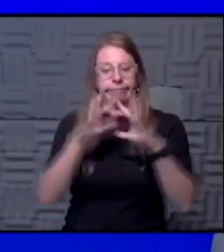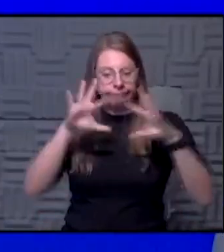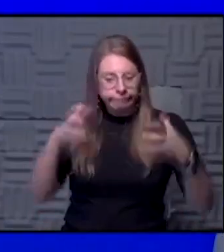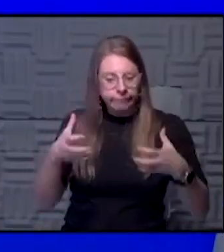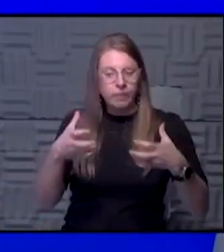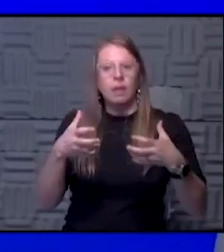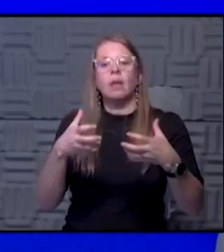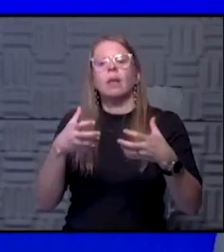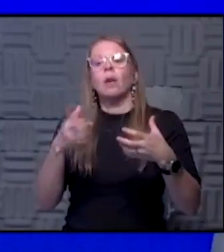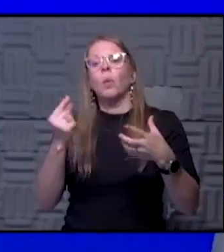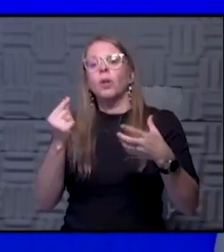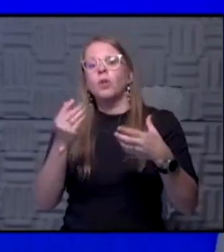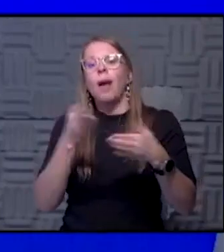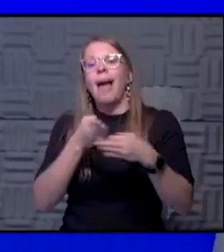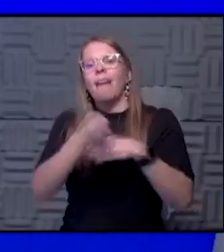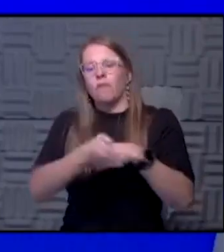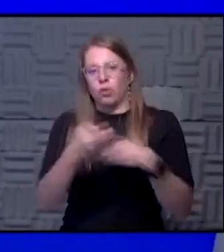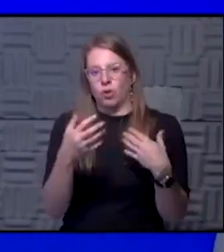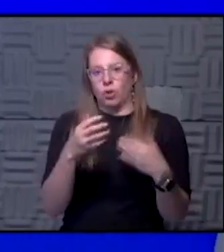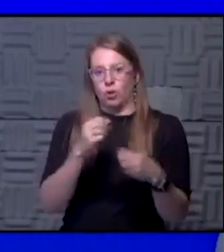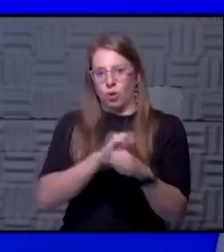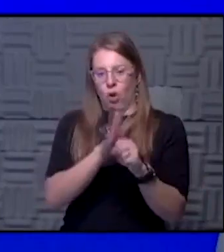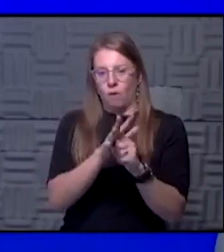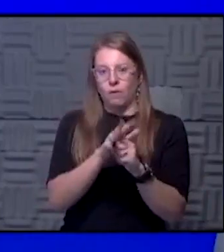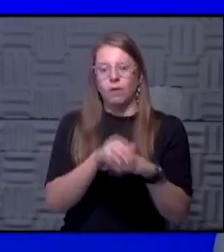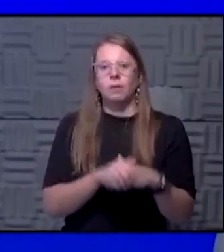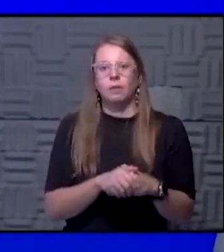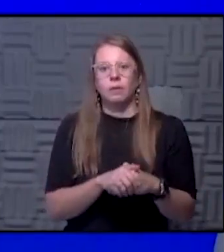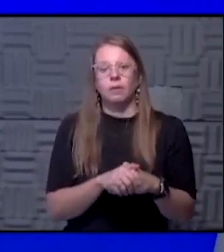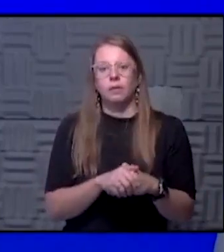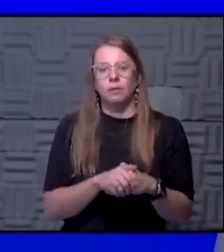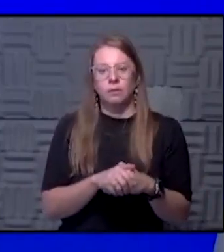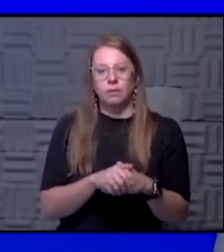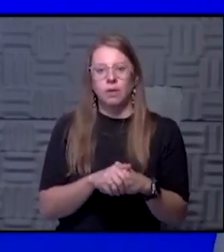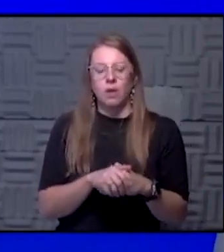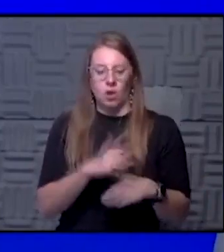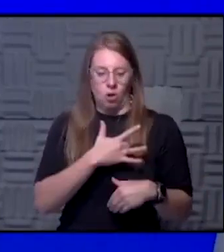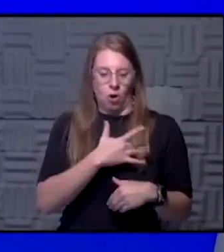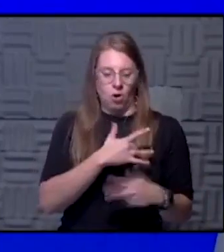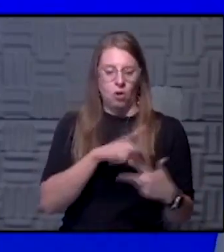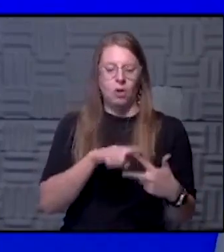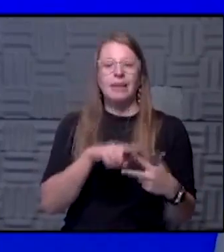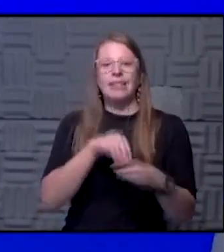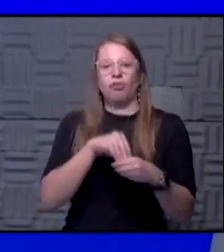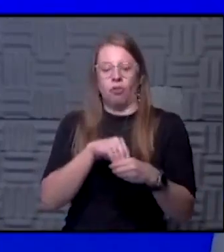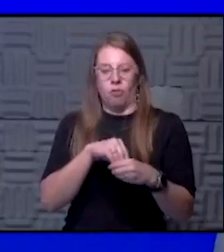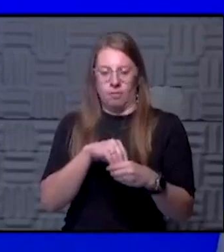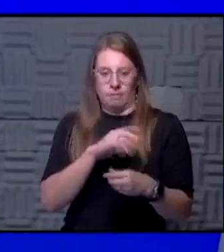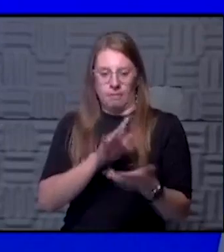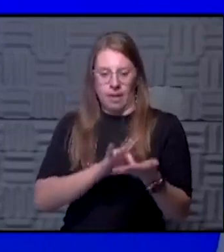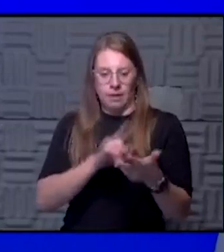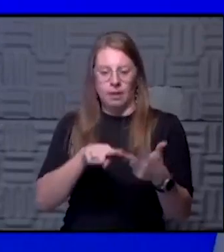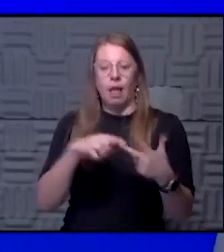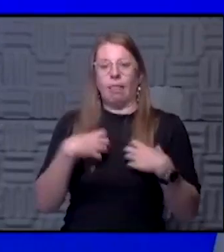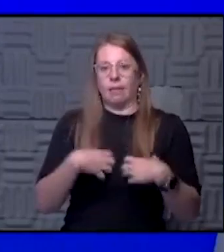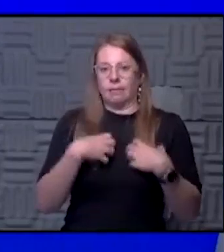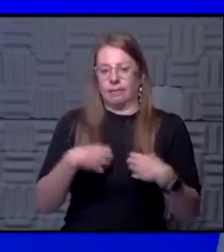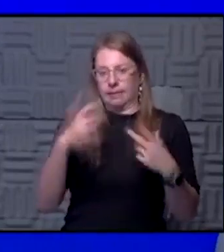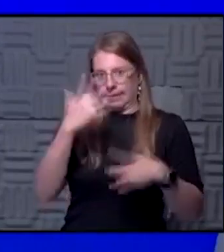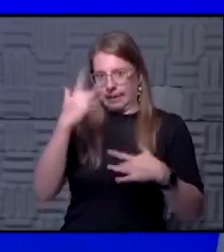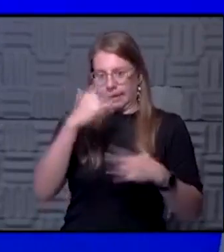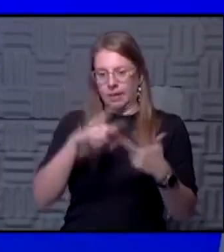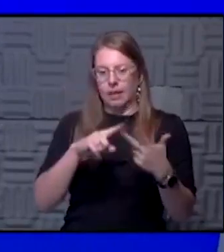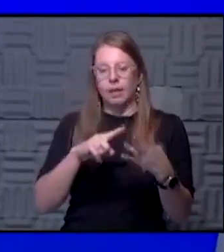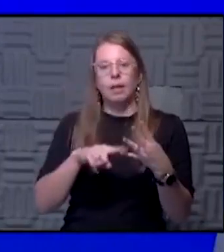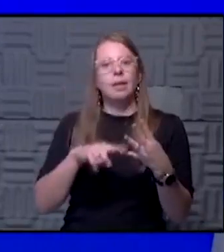after COVID. So that includes internal medicine, family medicine, cardiovascular disease for your heart, lung disease, as well